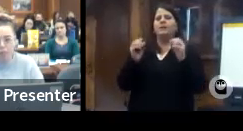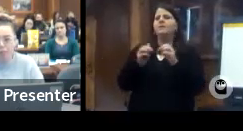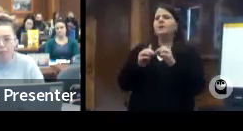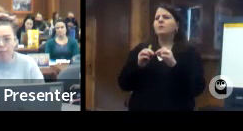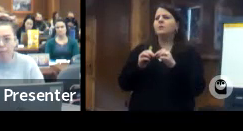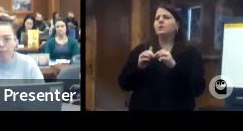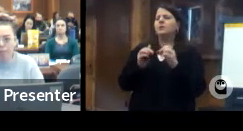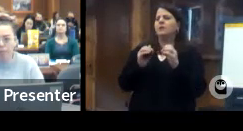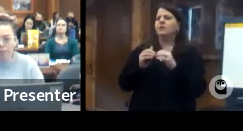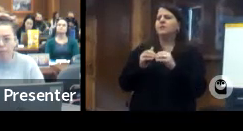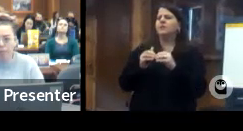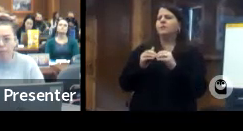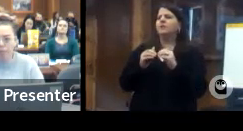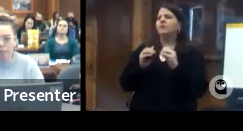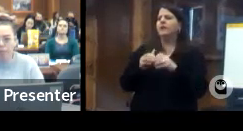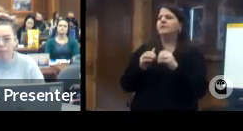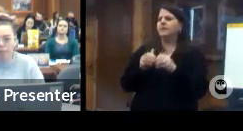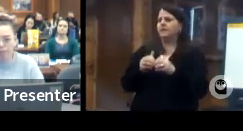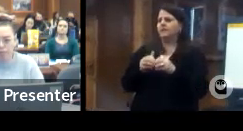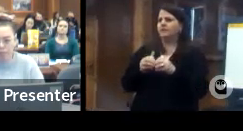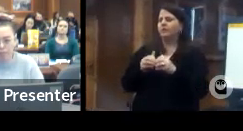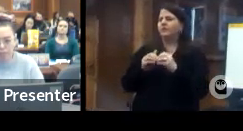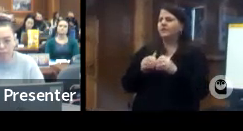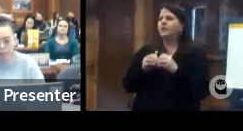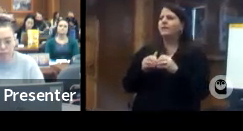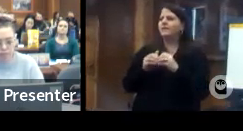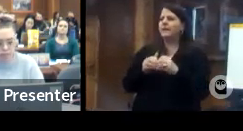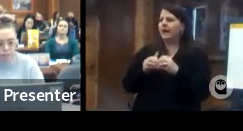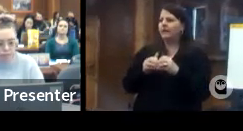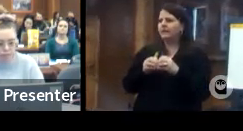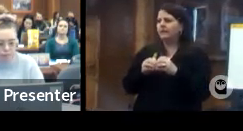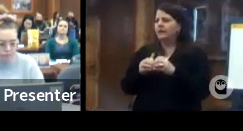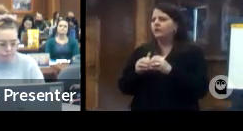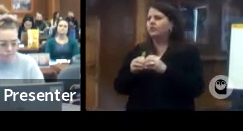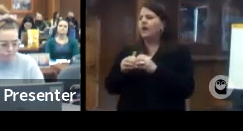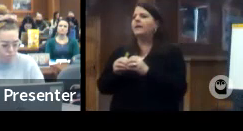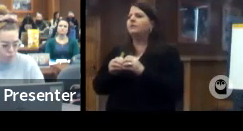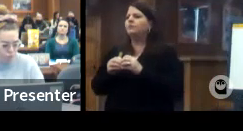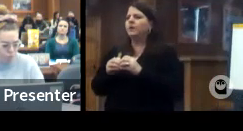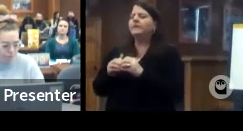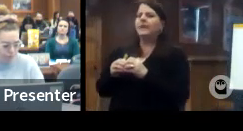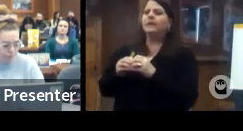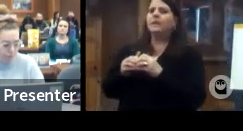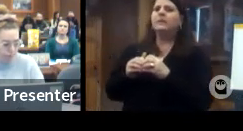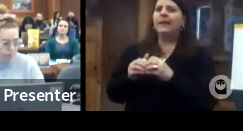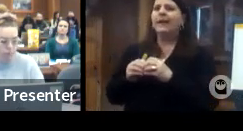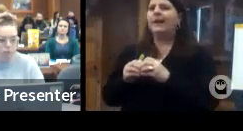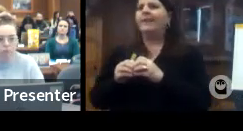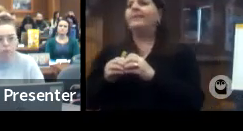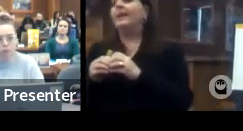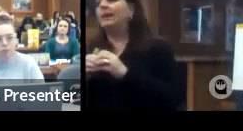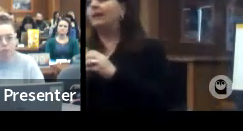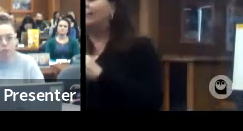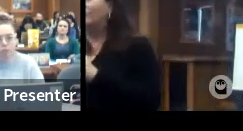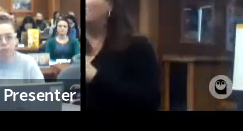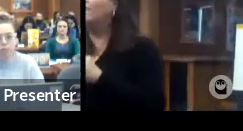know. This goes to the logistics when you're in the seat. When you're sitting on the stand, try and avoid saying things like,